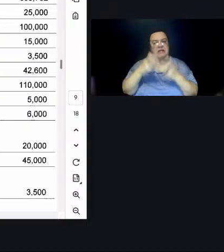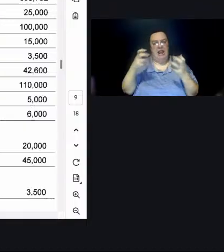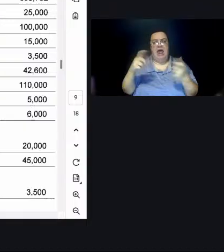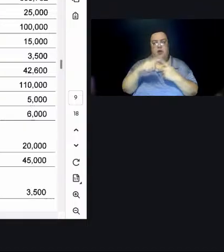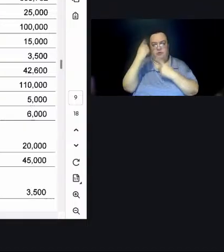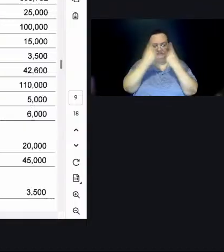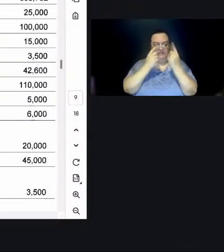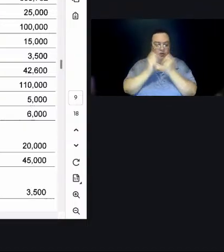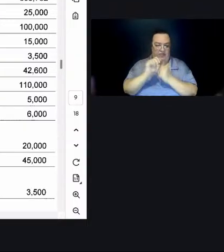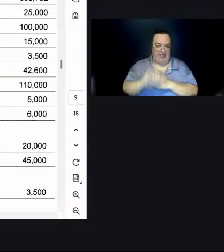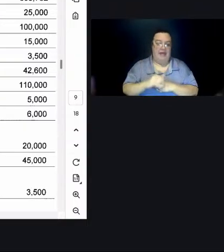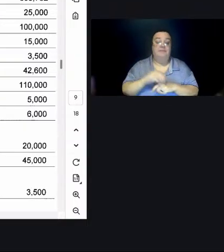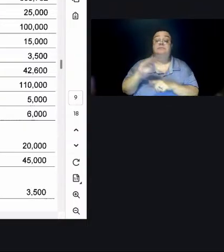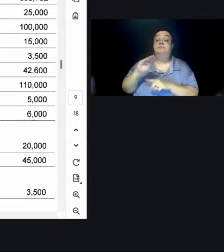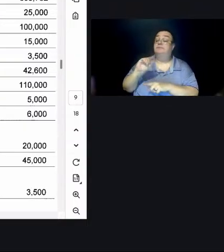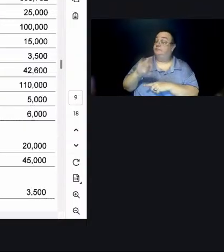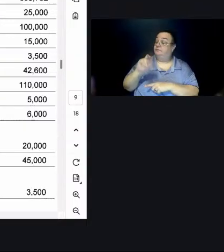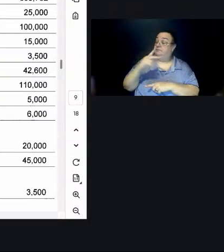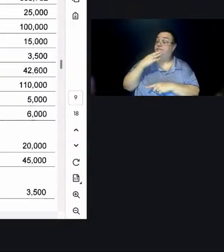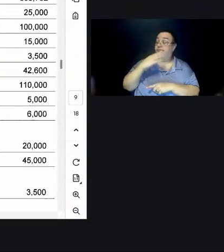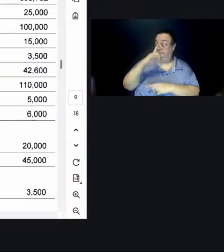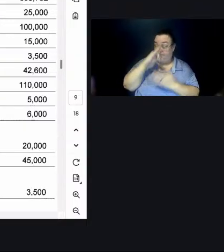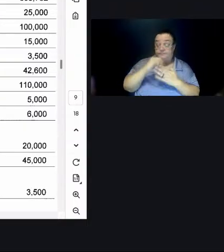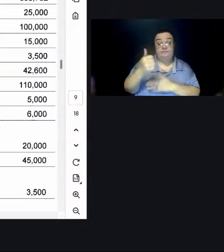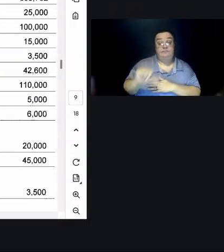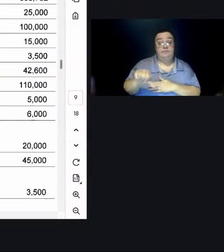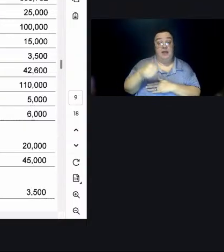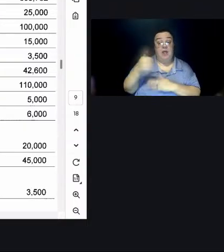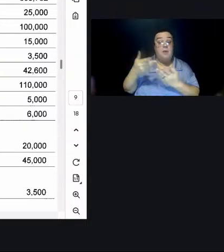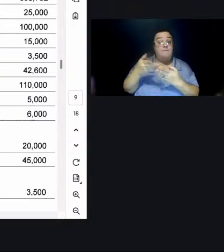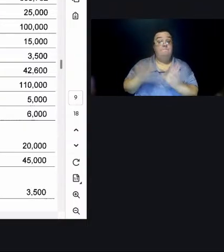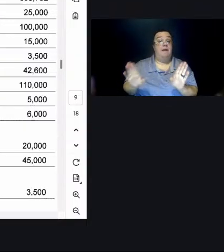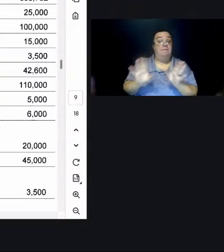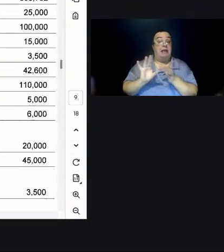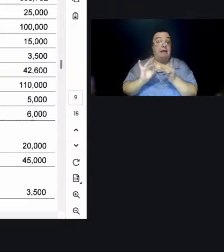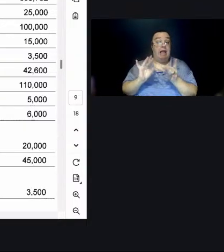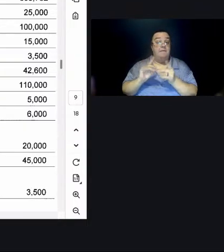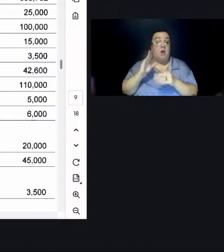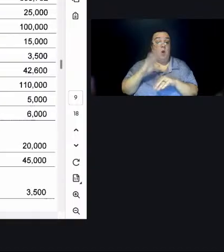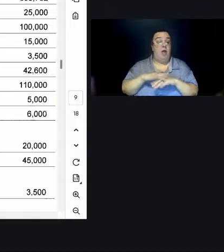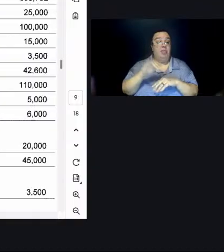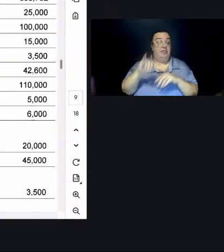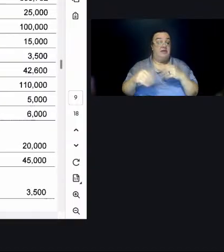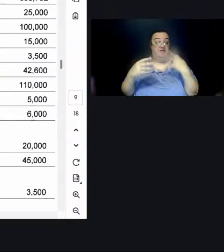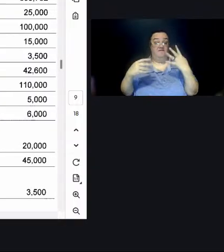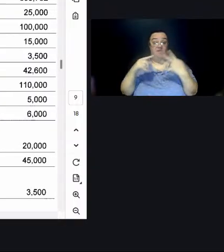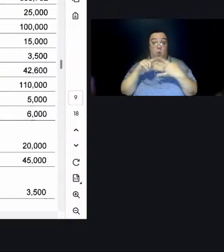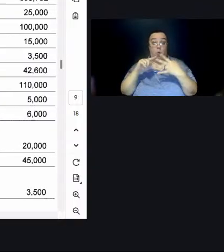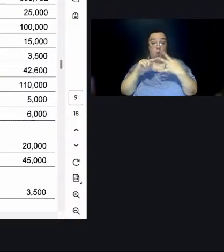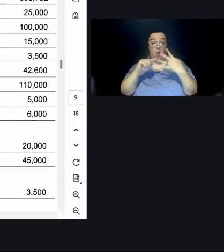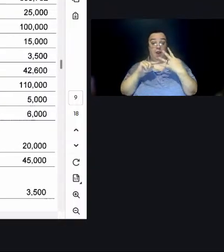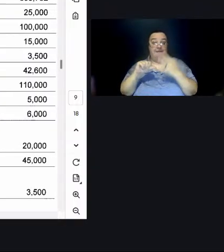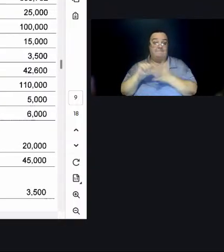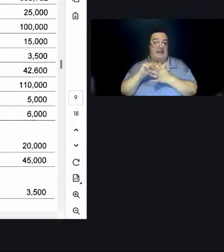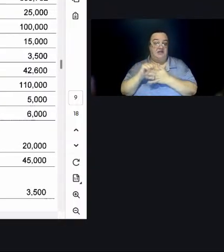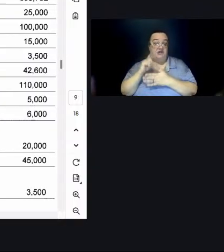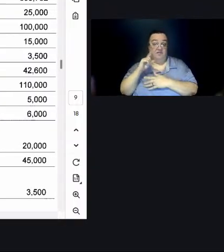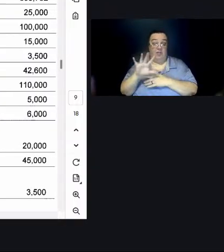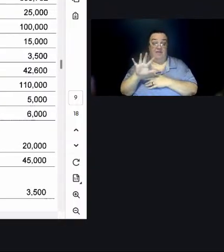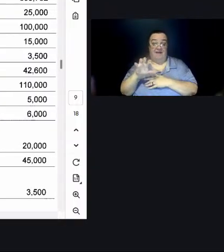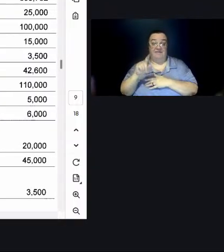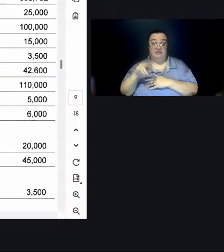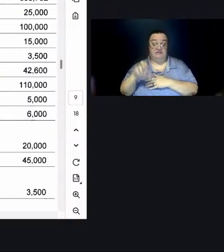All right, thank you for that. Any other public comments on the 4 pages of the 500 series expenditures?